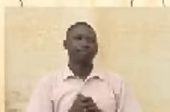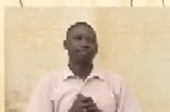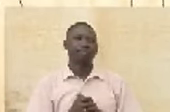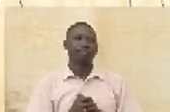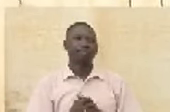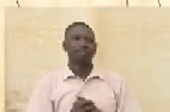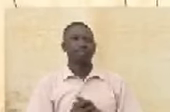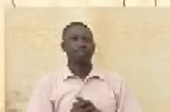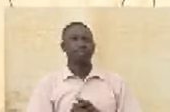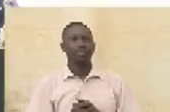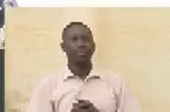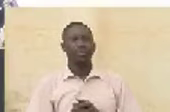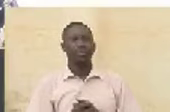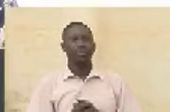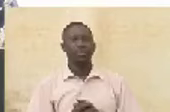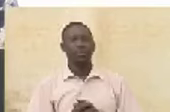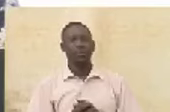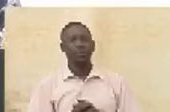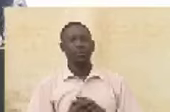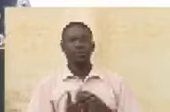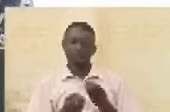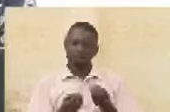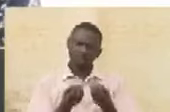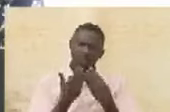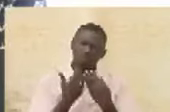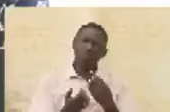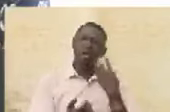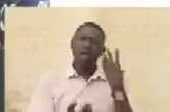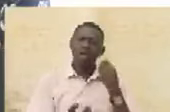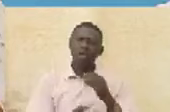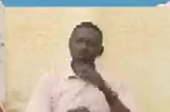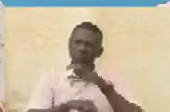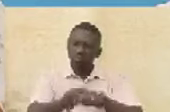Can you tell us how she was caught? For example, no, you are not